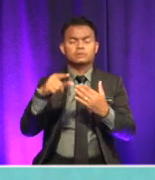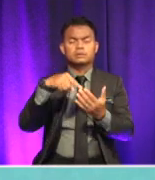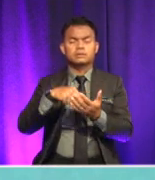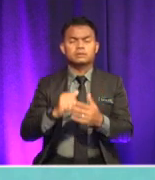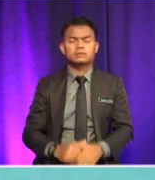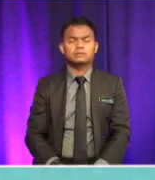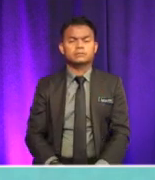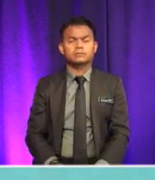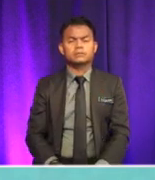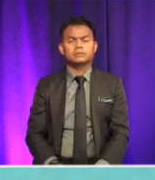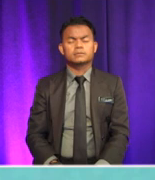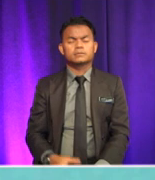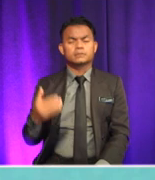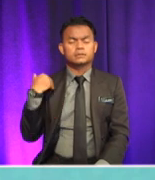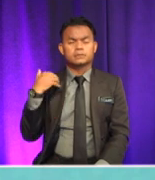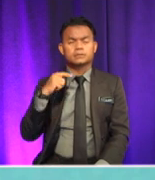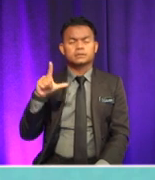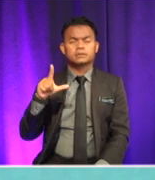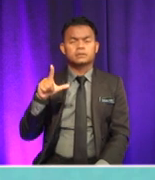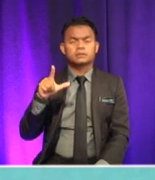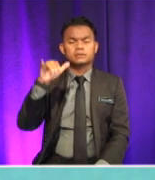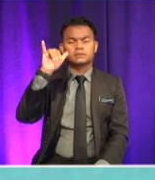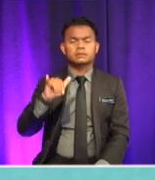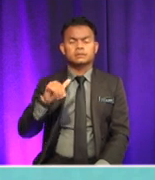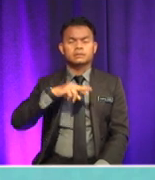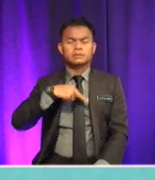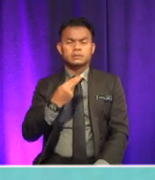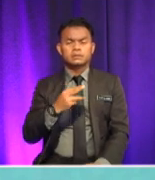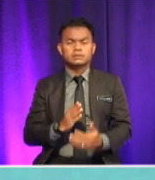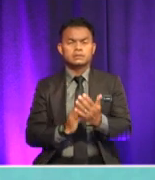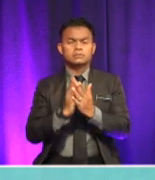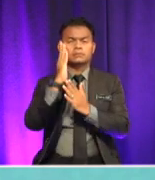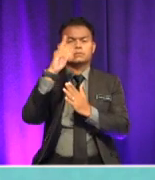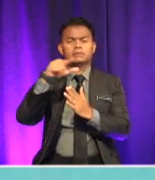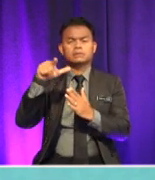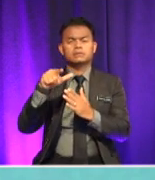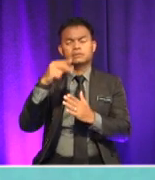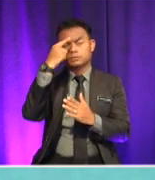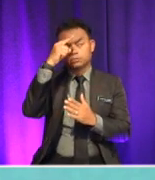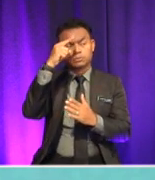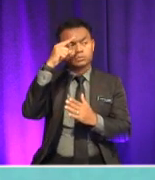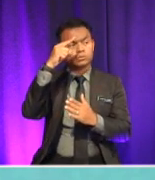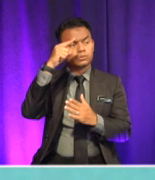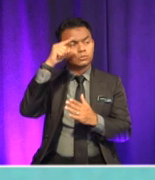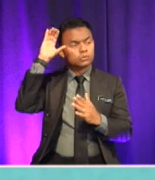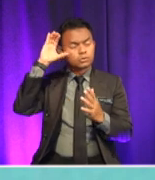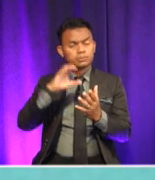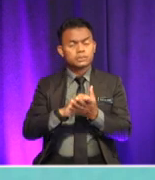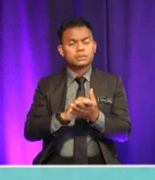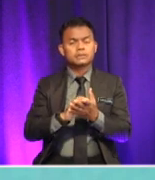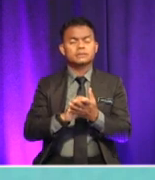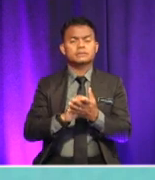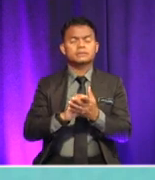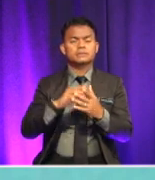accept her and was encouraged to figure their true identity as well, while also able to convince the new chief rooster to let her